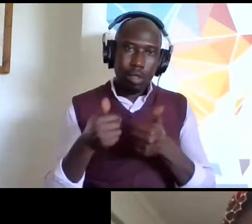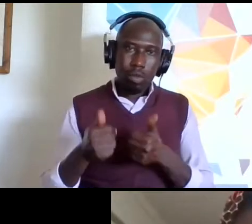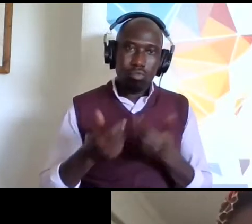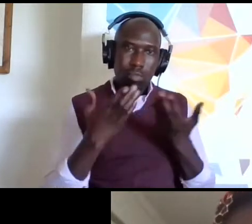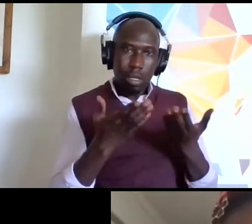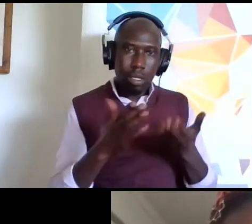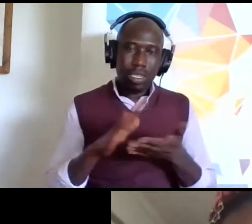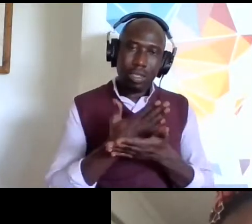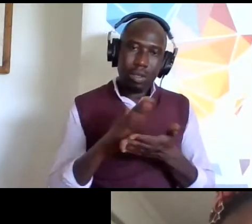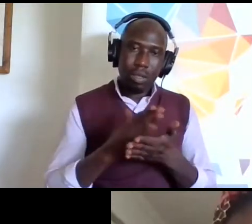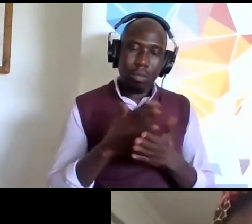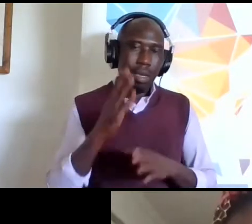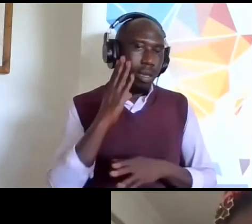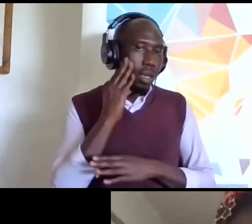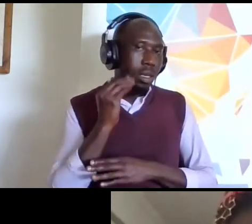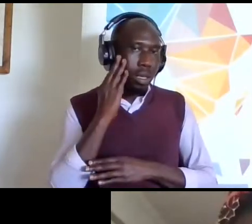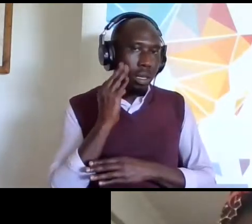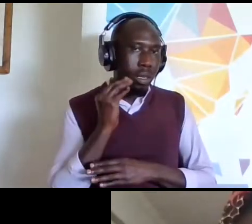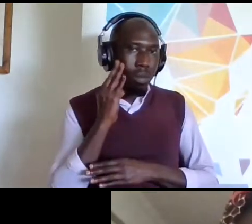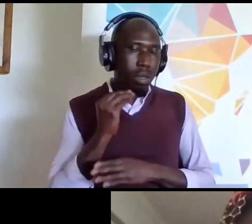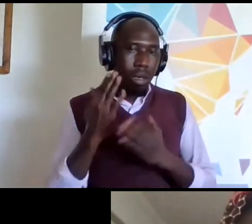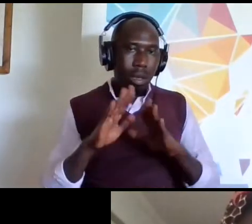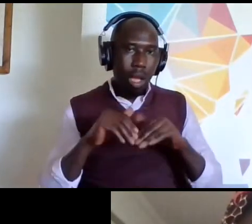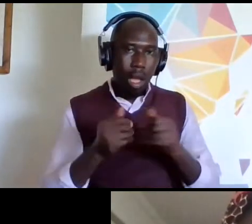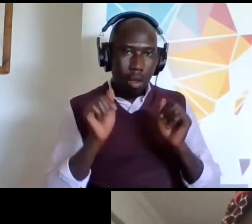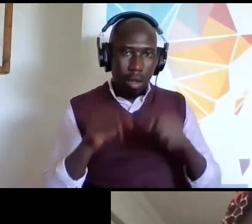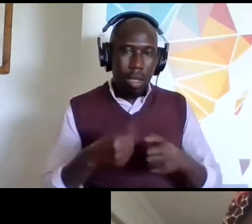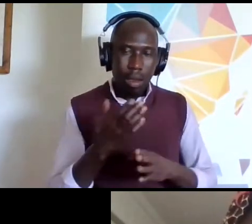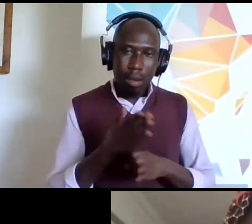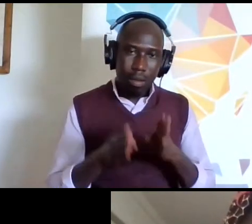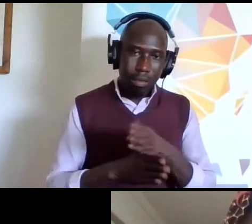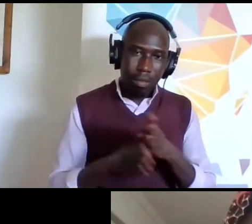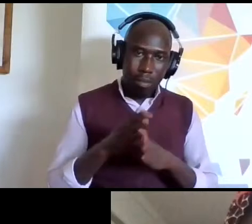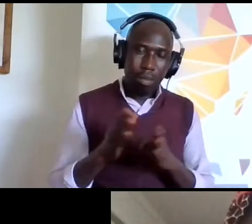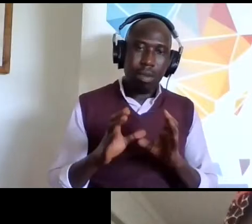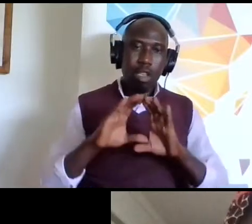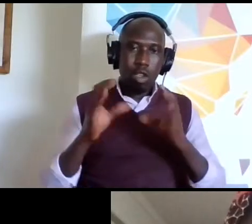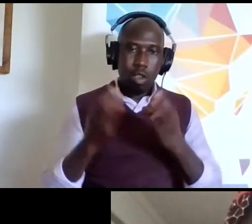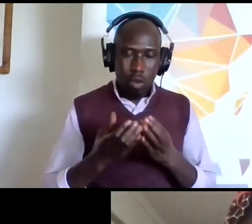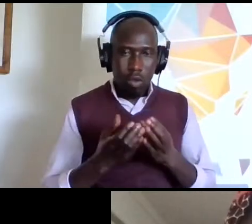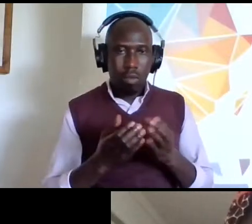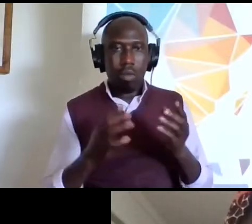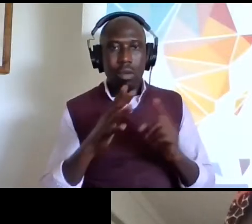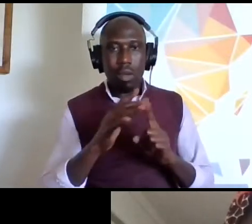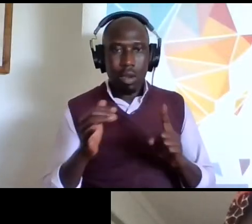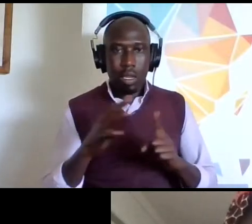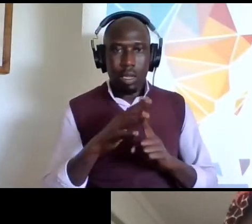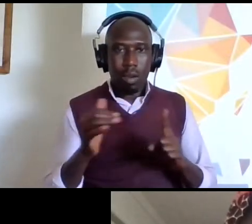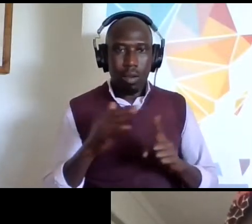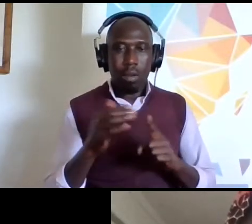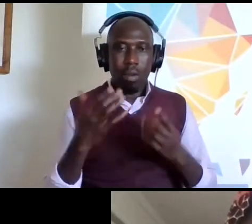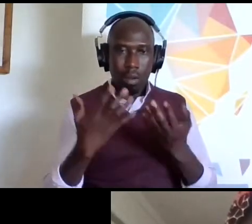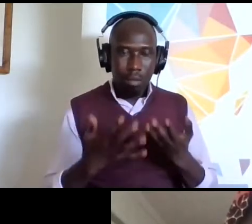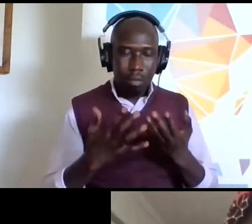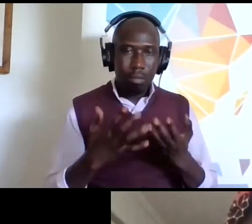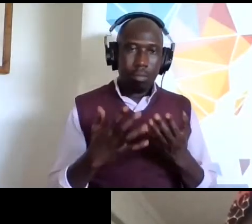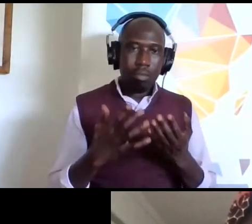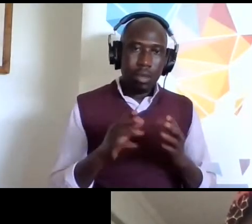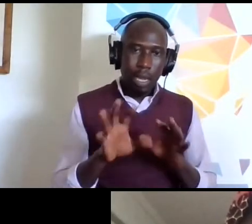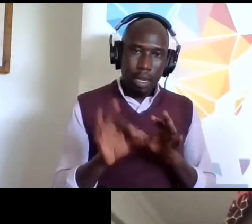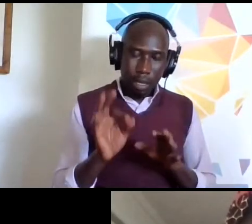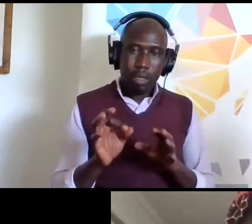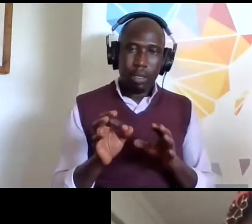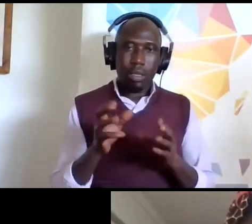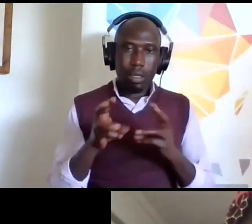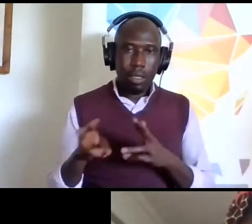to share my experiences and how we can build robust digital identity systems for Africa. So in this presentation, I'll take the